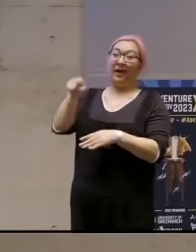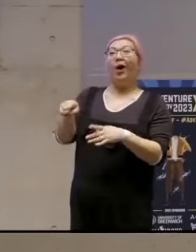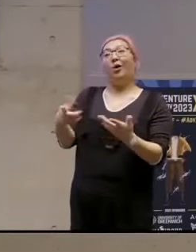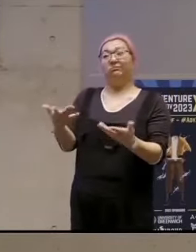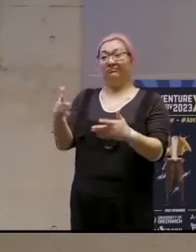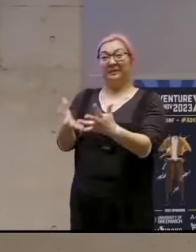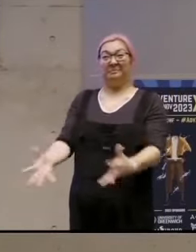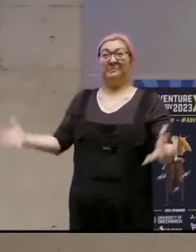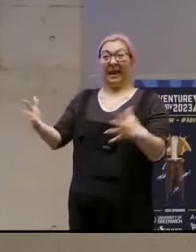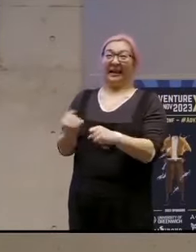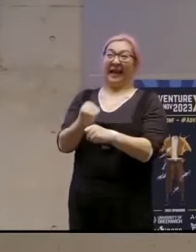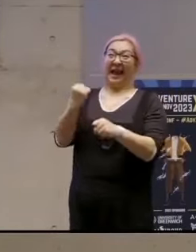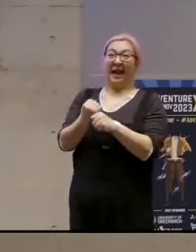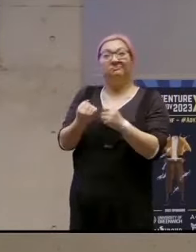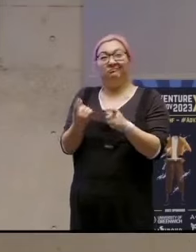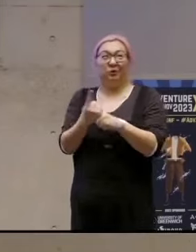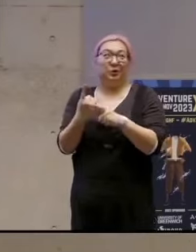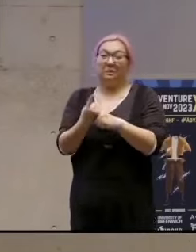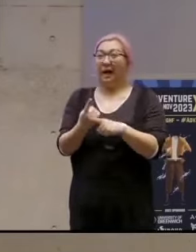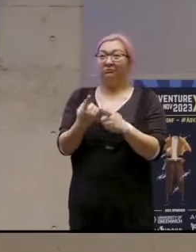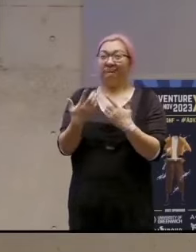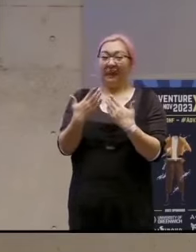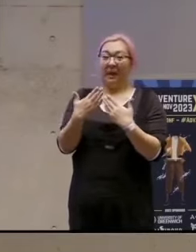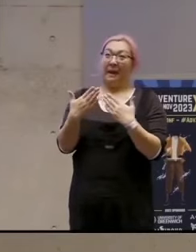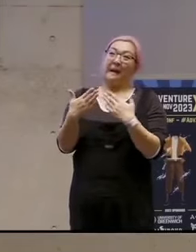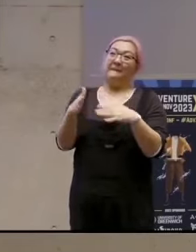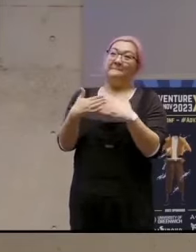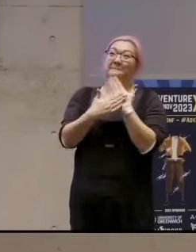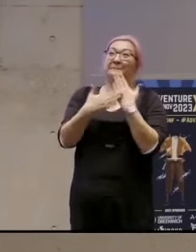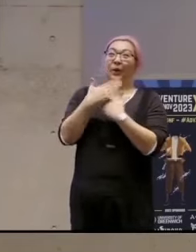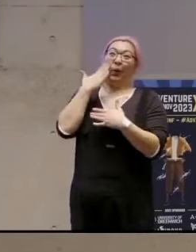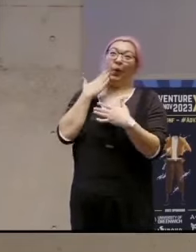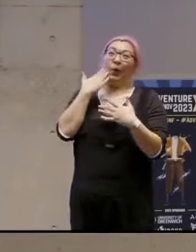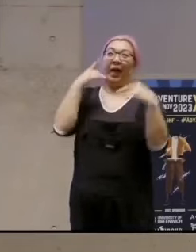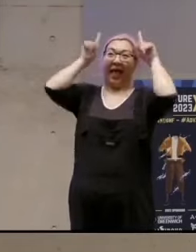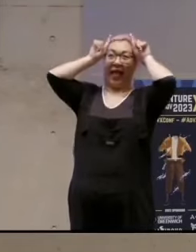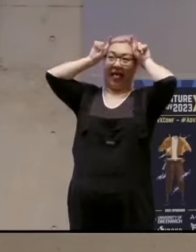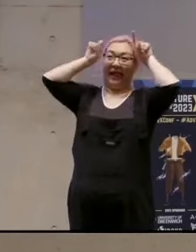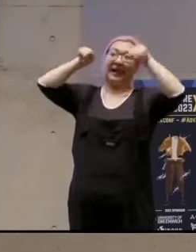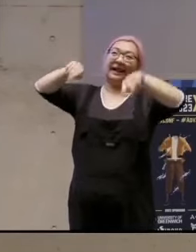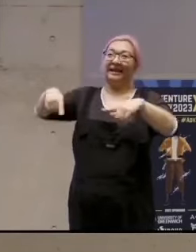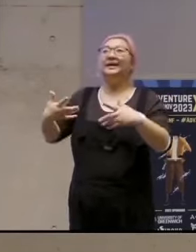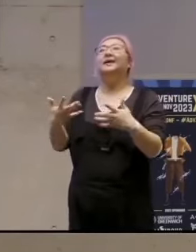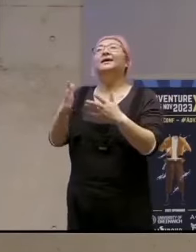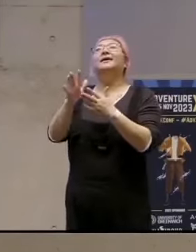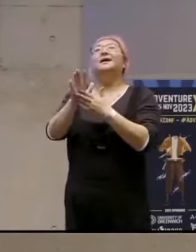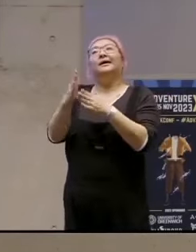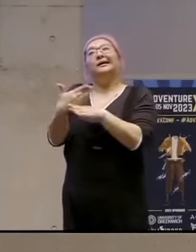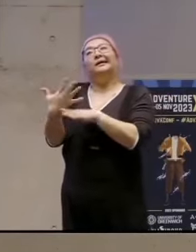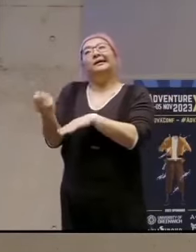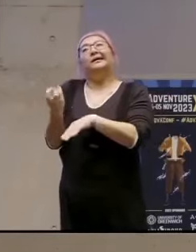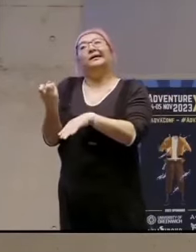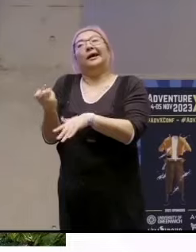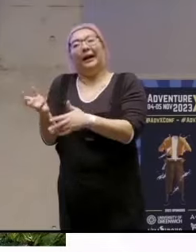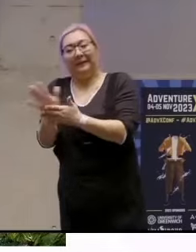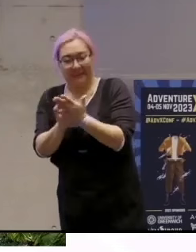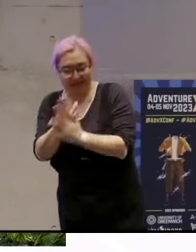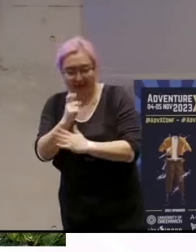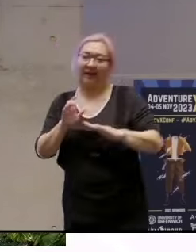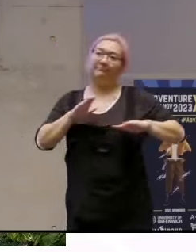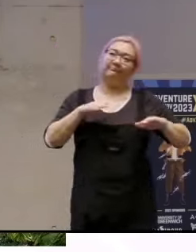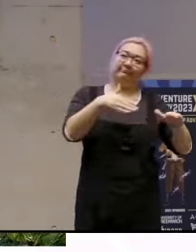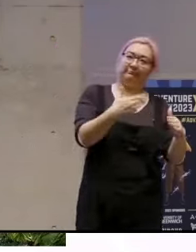aliens. It's big and it's shiny, and it's the complete other end of the scale to the games that I make at Threefold Games. It